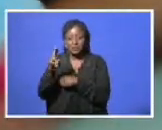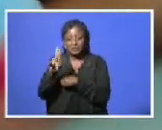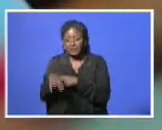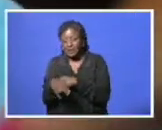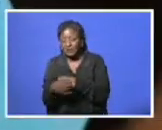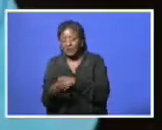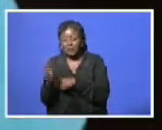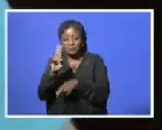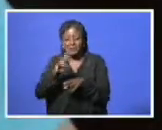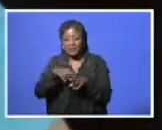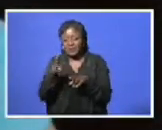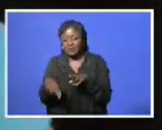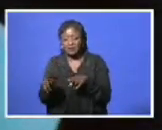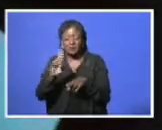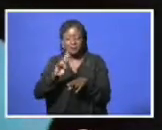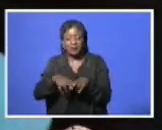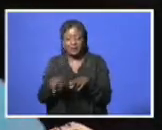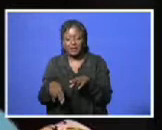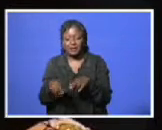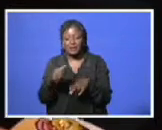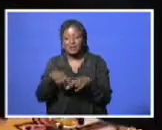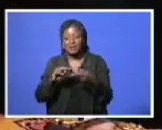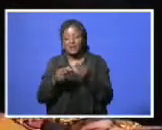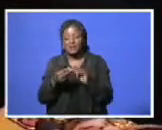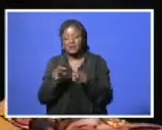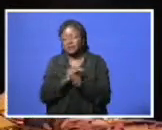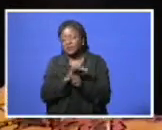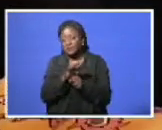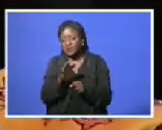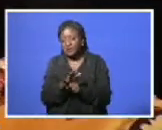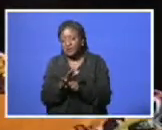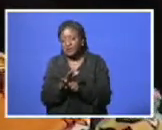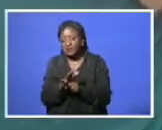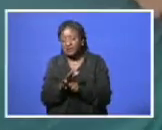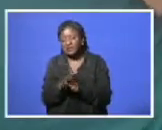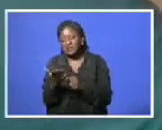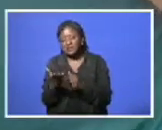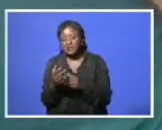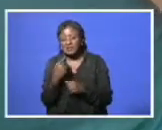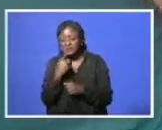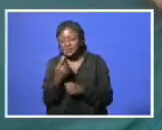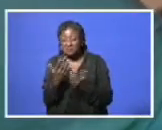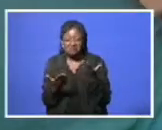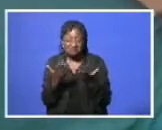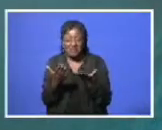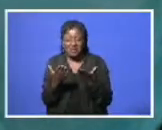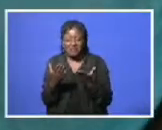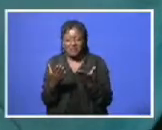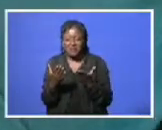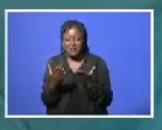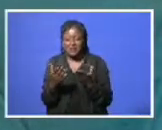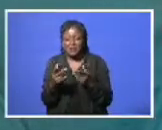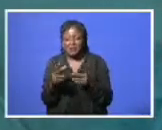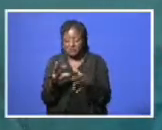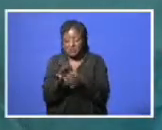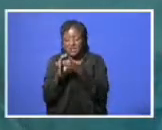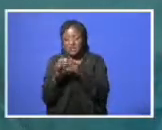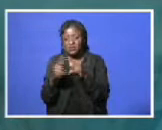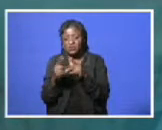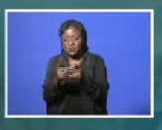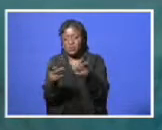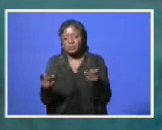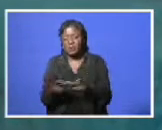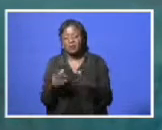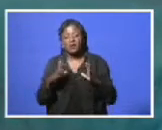COVID-19 cases, however suggesting a link to the Independence Day holiday. Usually there's a little uptake in cases